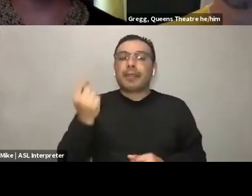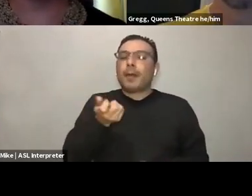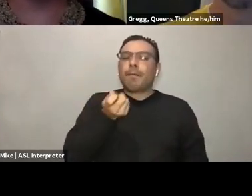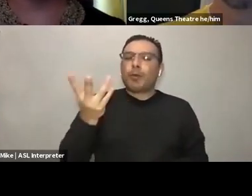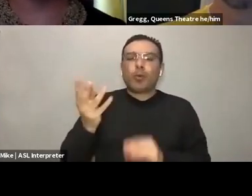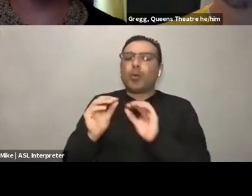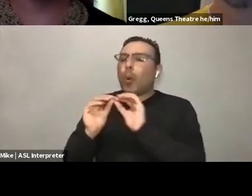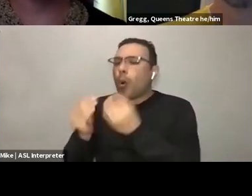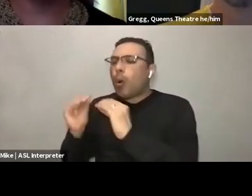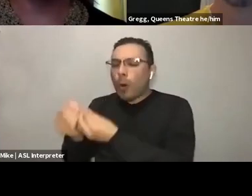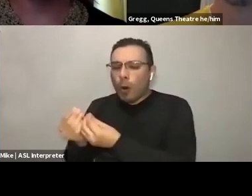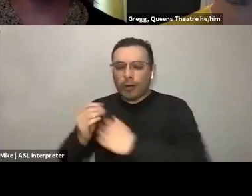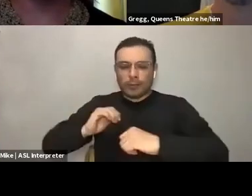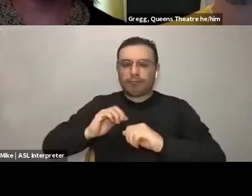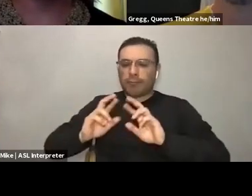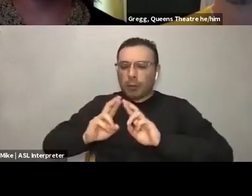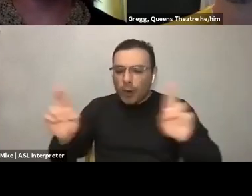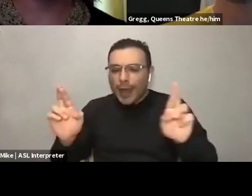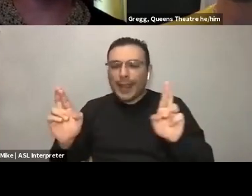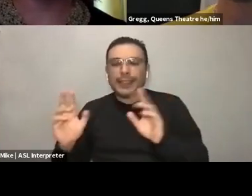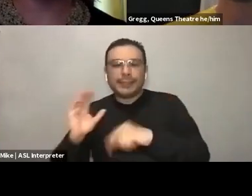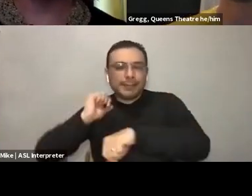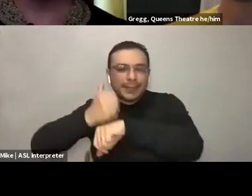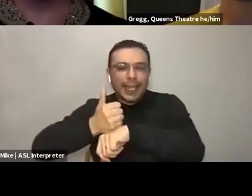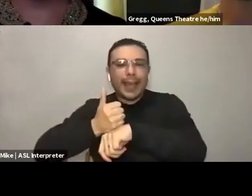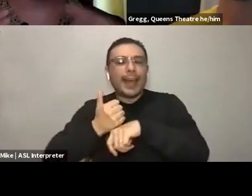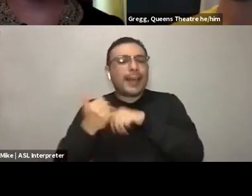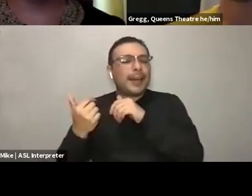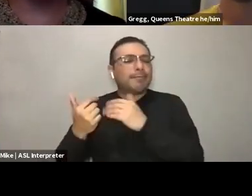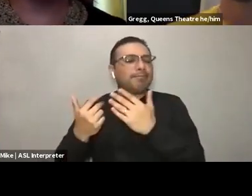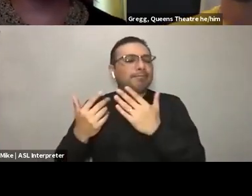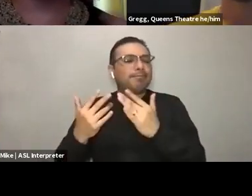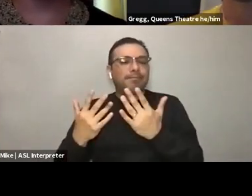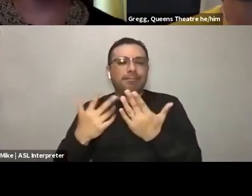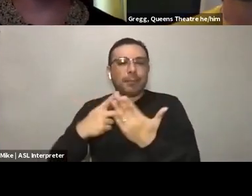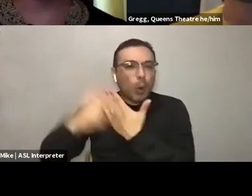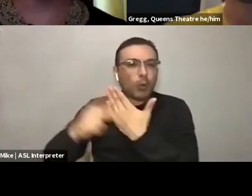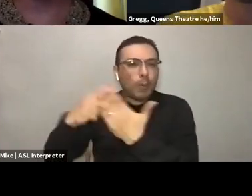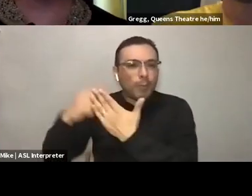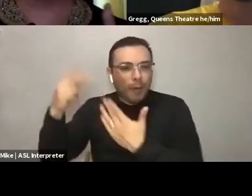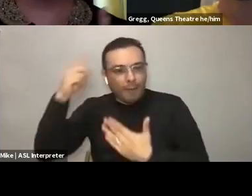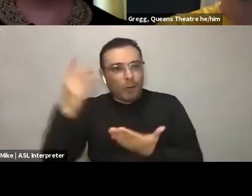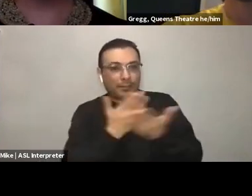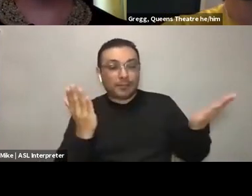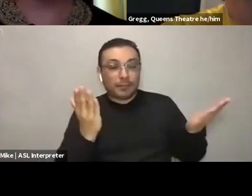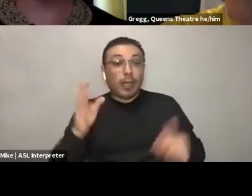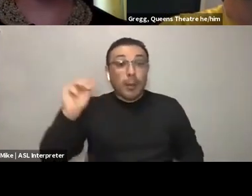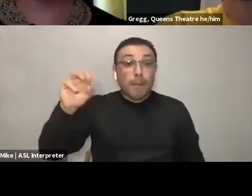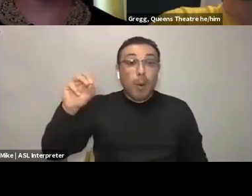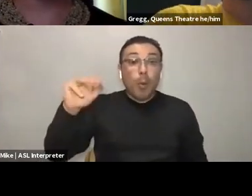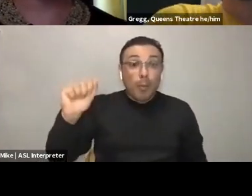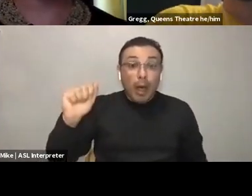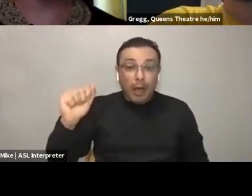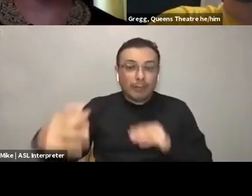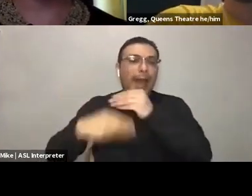together ready to go programming, uh, for people with intellectual disabilities. And, uh, it's great. MoMA is in Daniel's music, but,